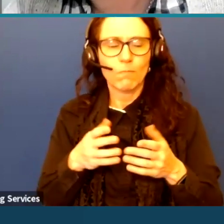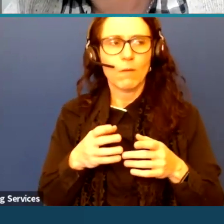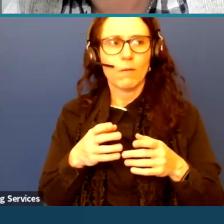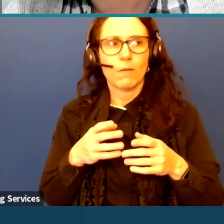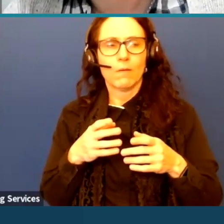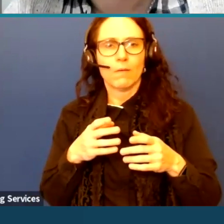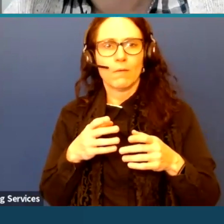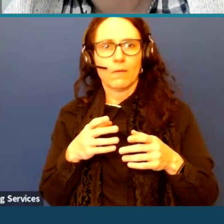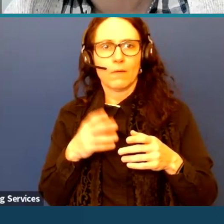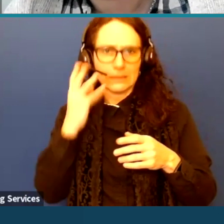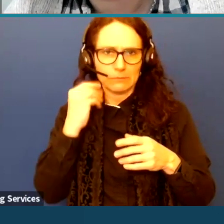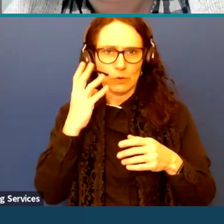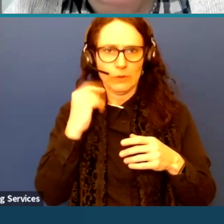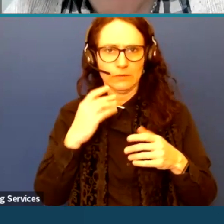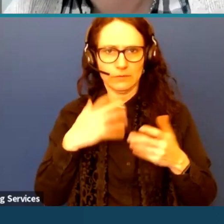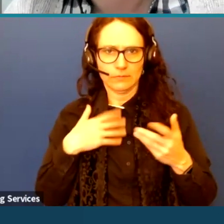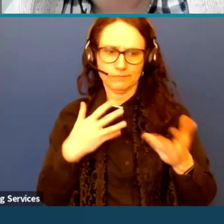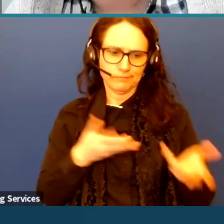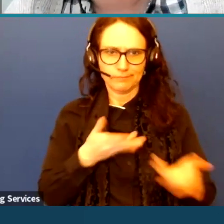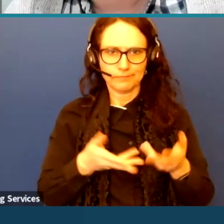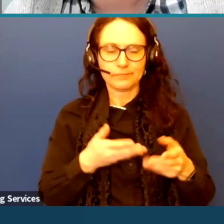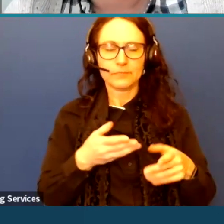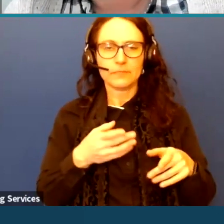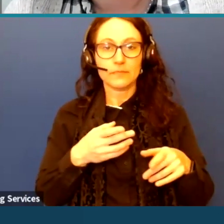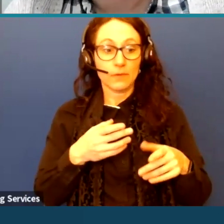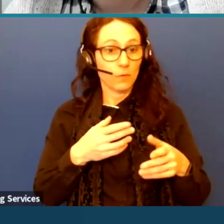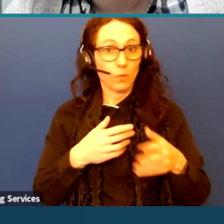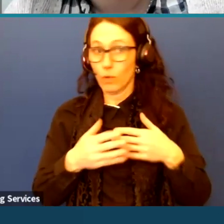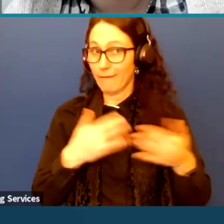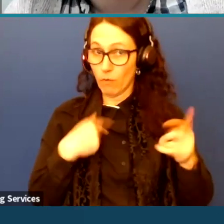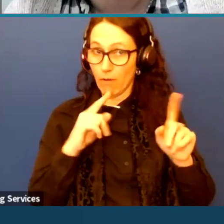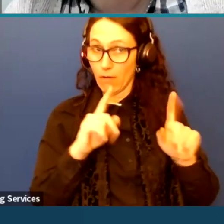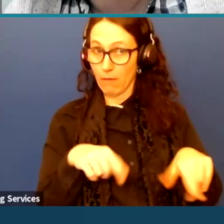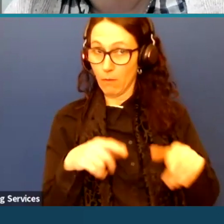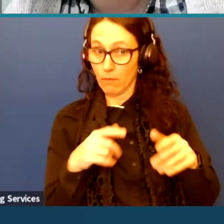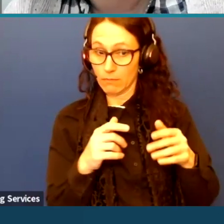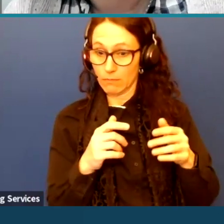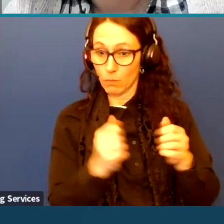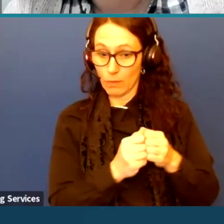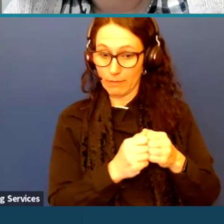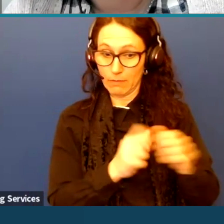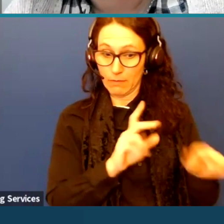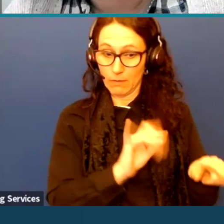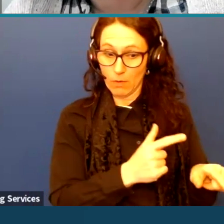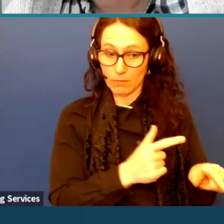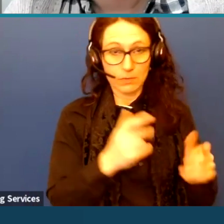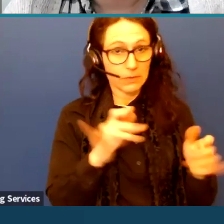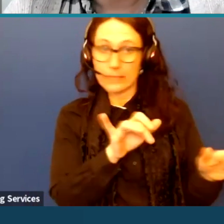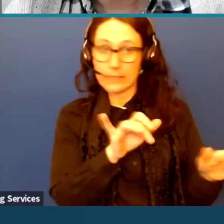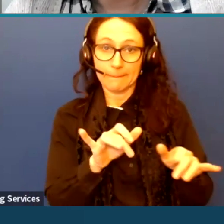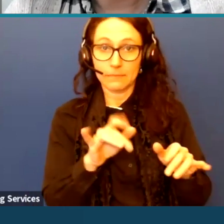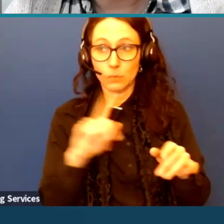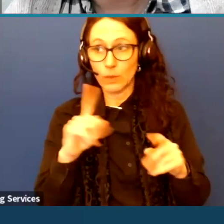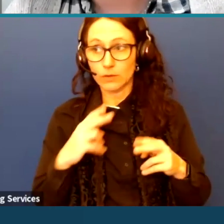him? Well, wherever, you know, is okay for humans to go is